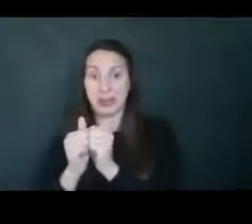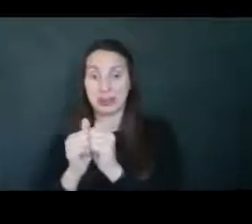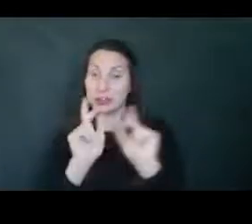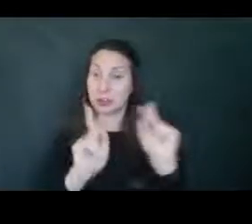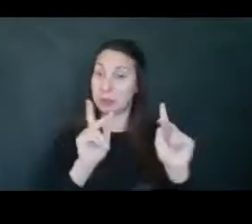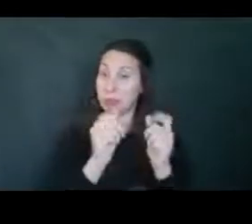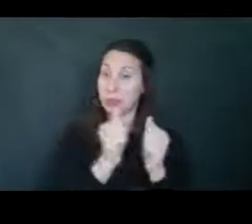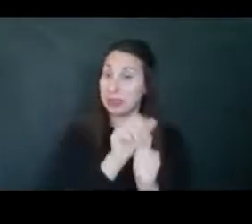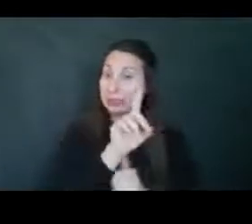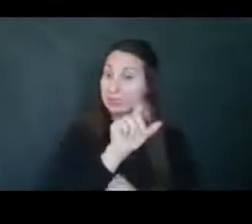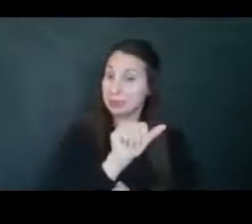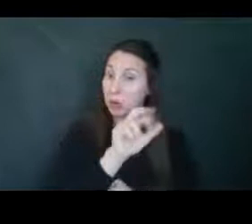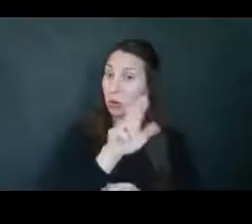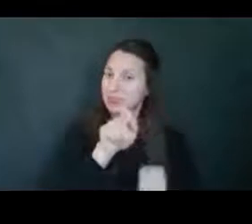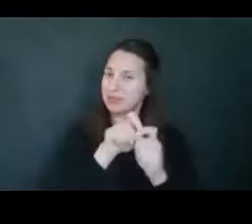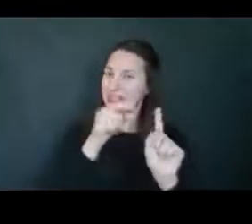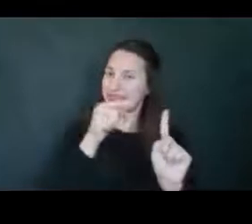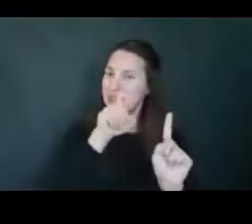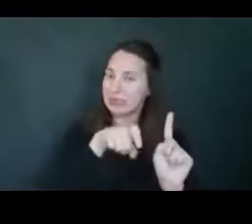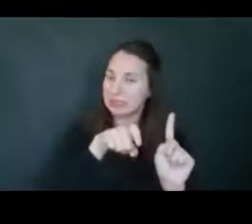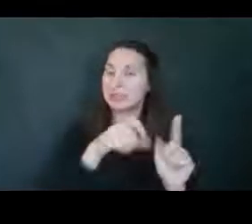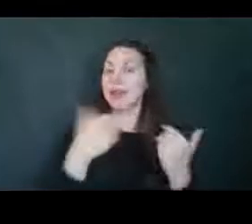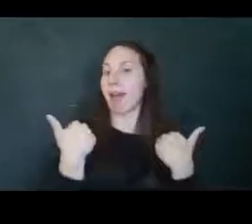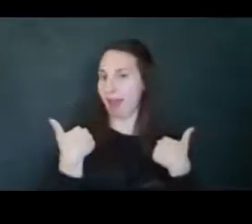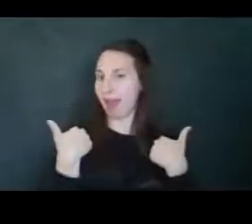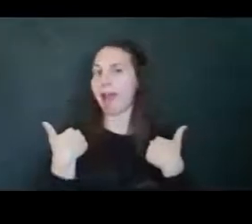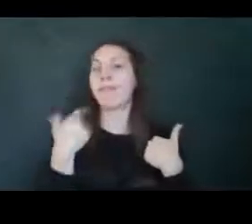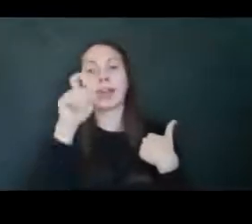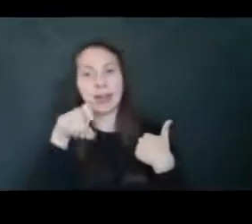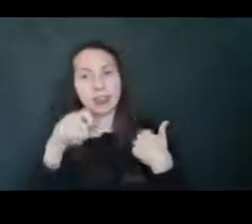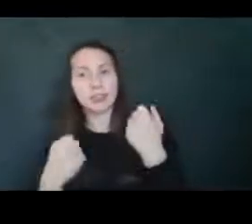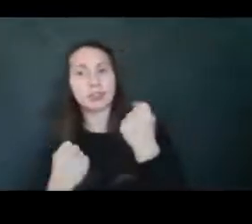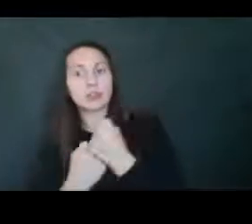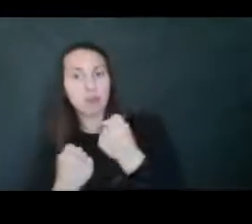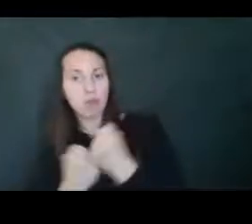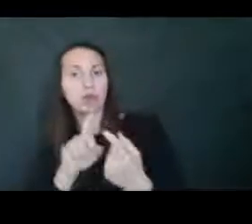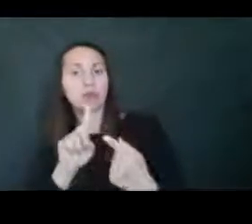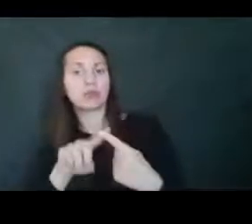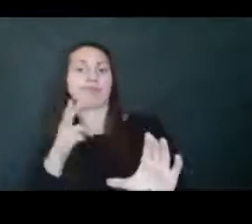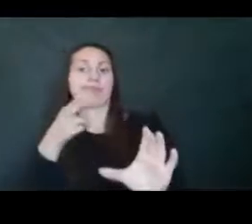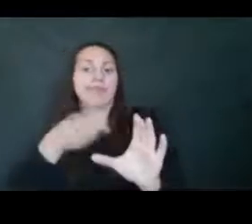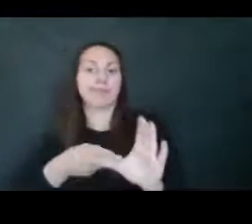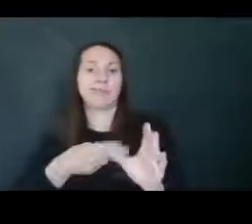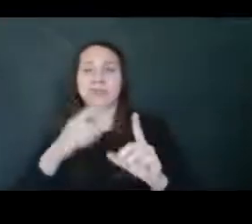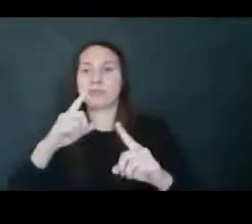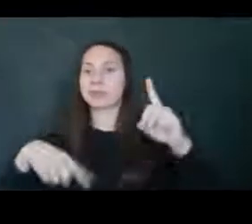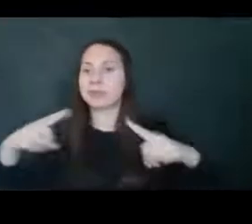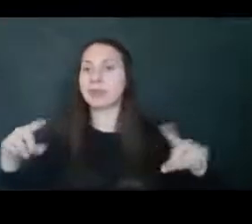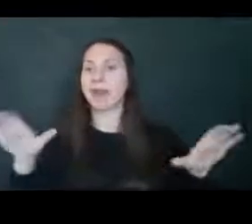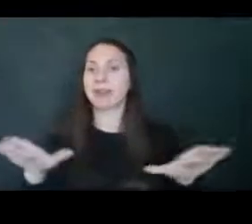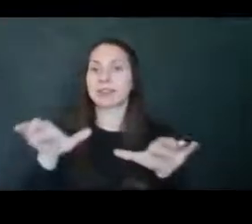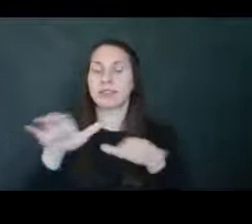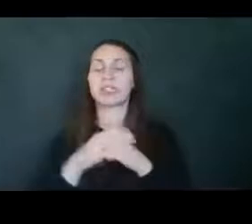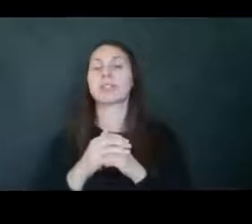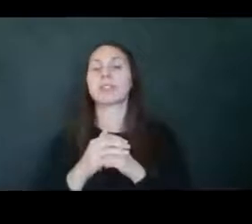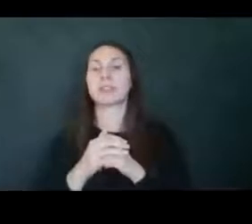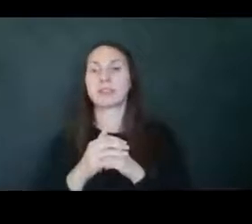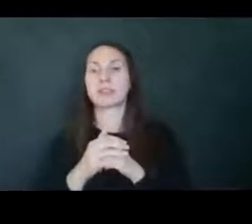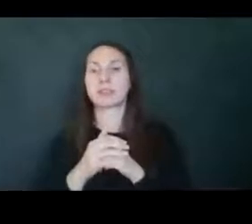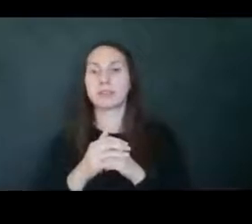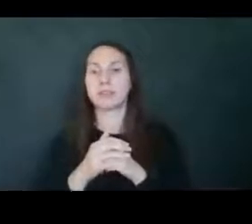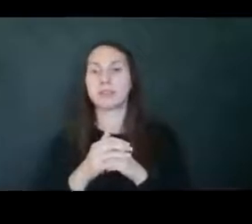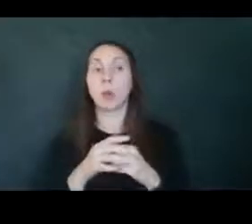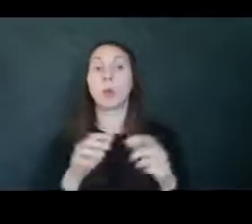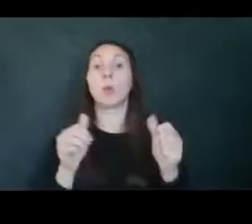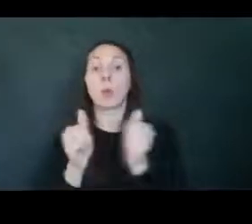specific needs have the necessary supports for them to participate in the activity alongside a typically functioning or